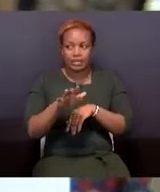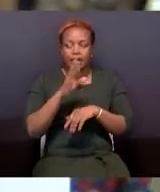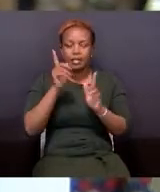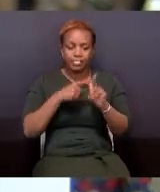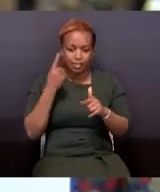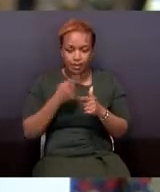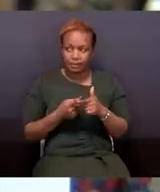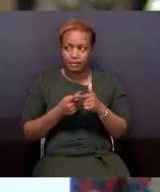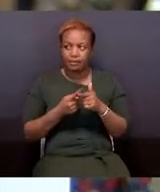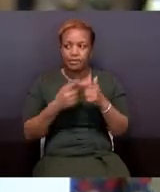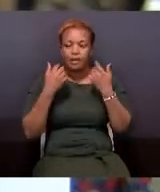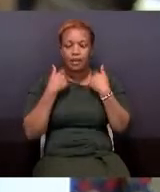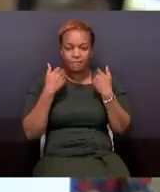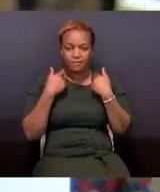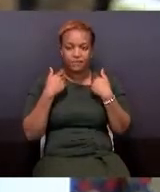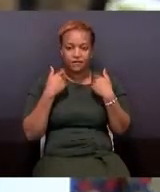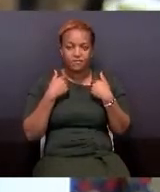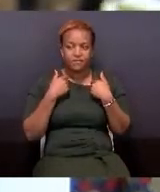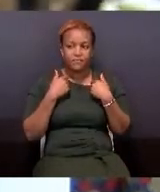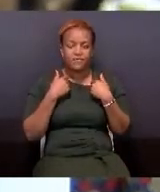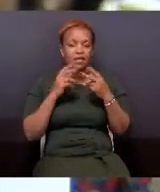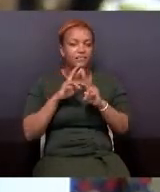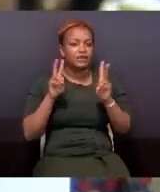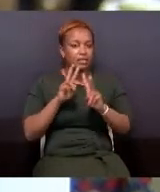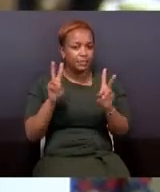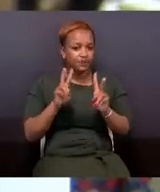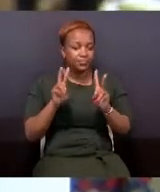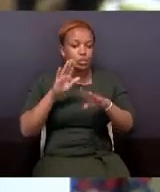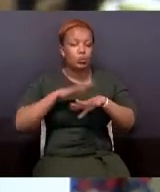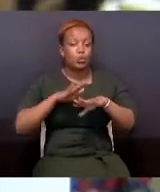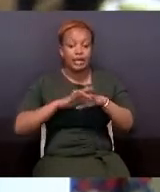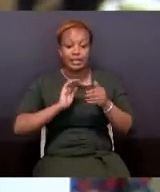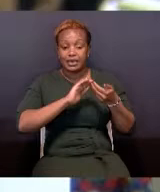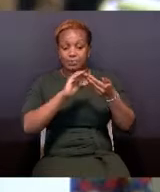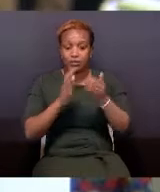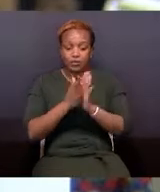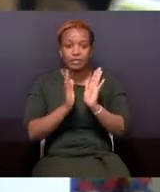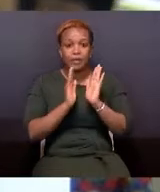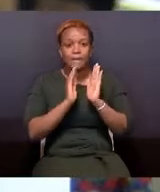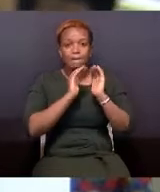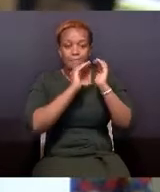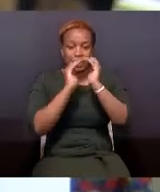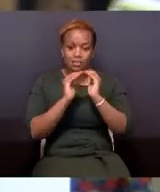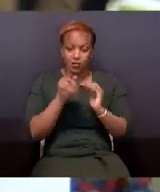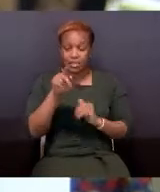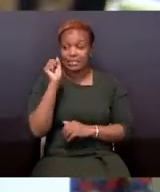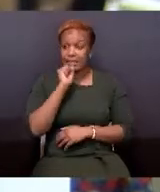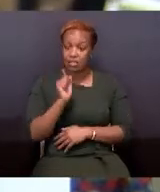then have a very pragmatic engagement with their peers of that particular